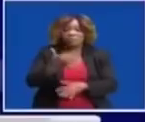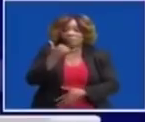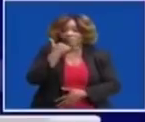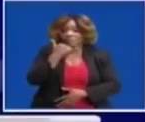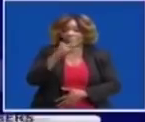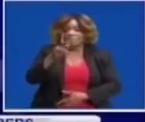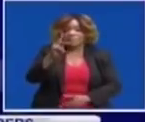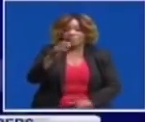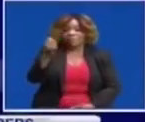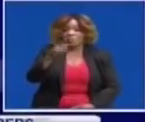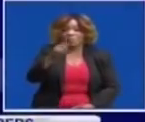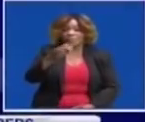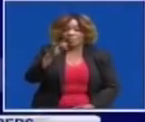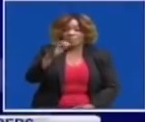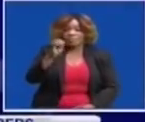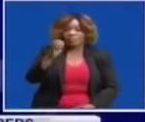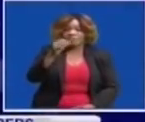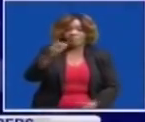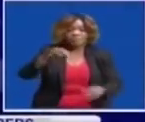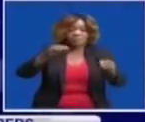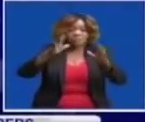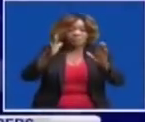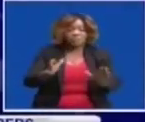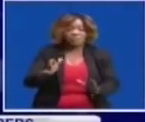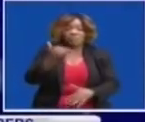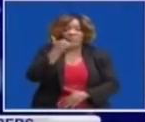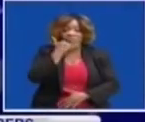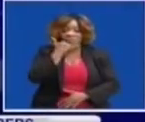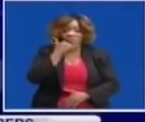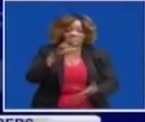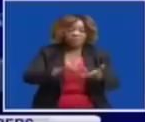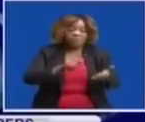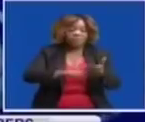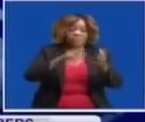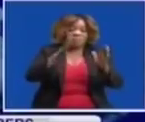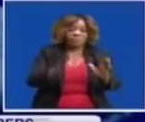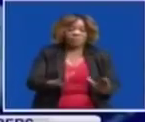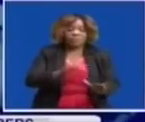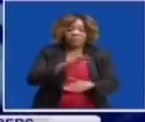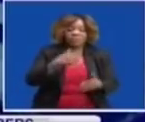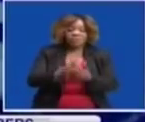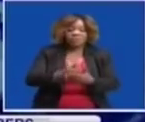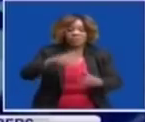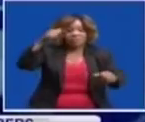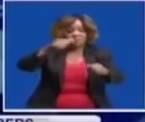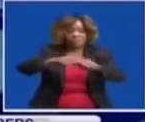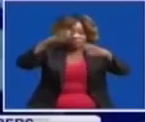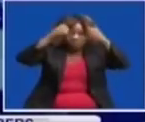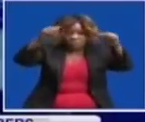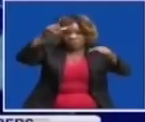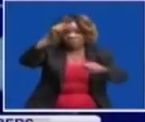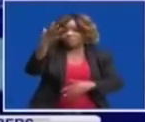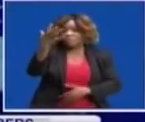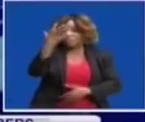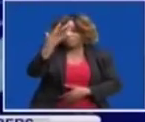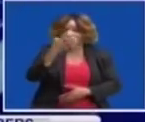Mr. Kanzenzi's campaign manager, Eric Kanzenzi, said that the error was made by the printer, adding that all posters with President Lungu's